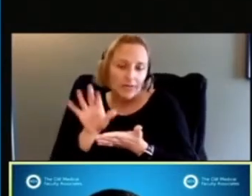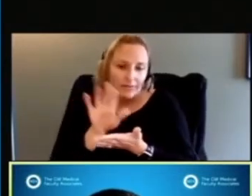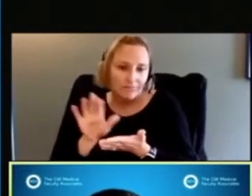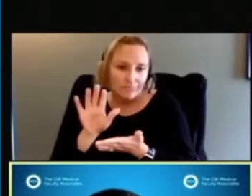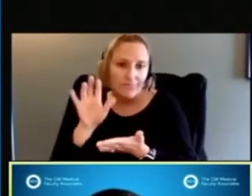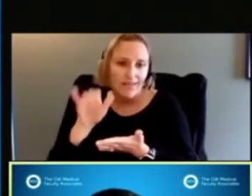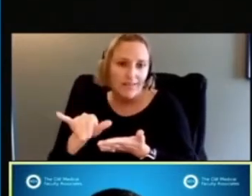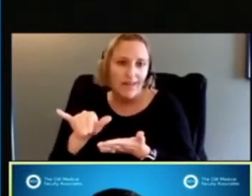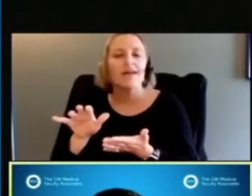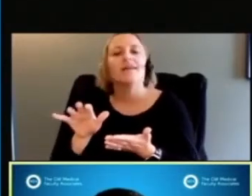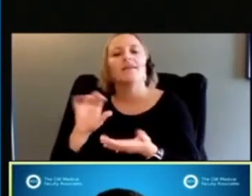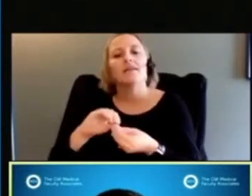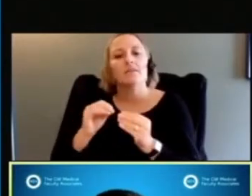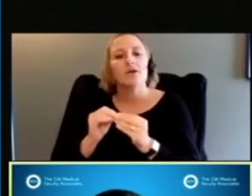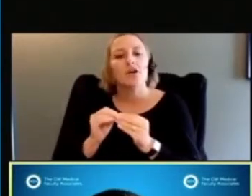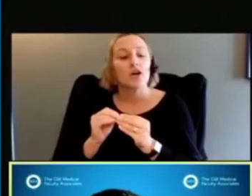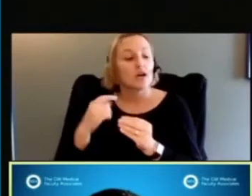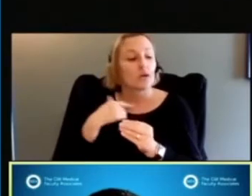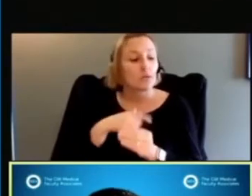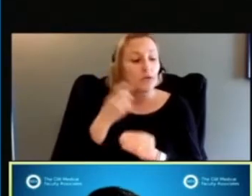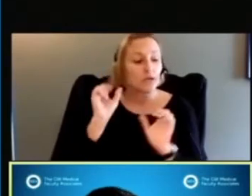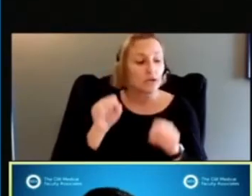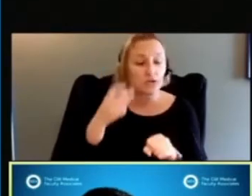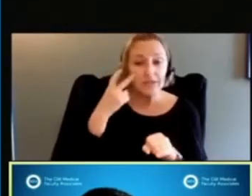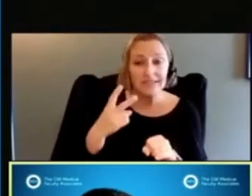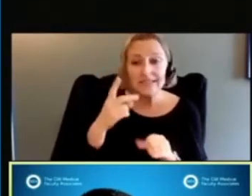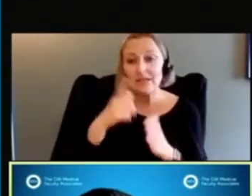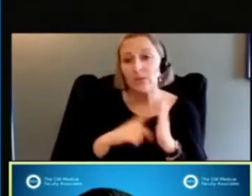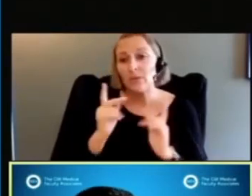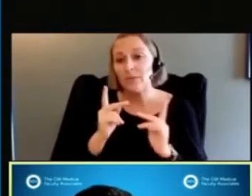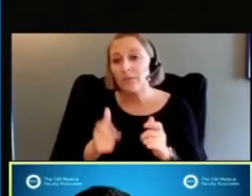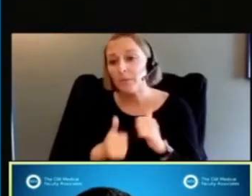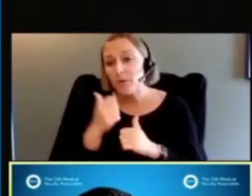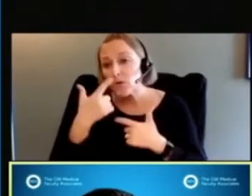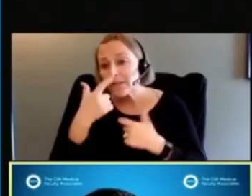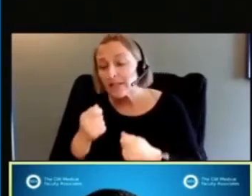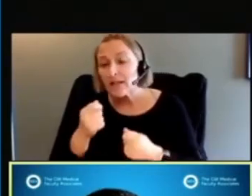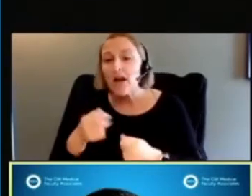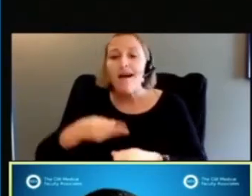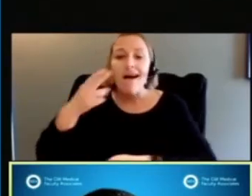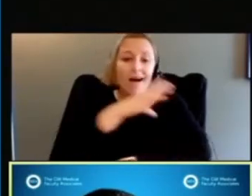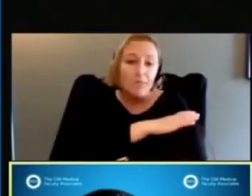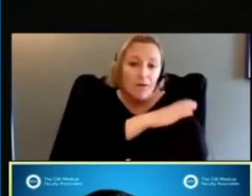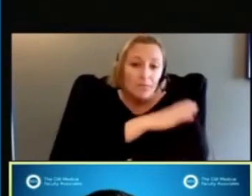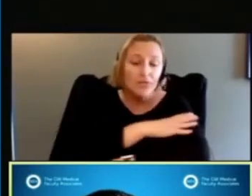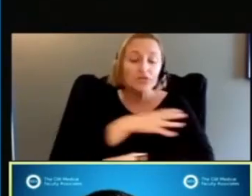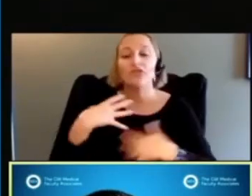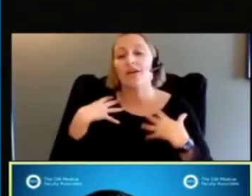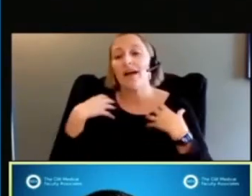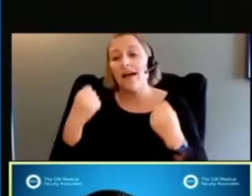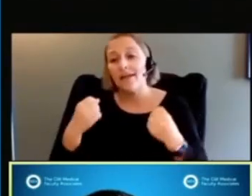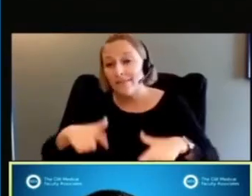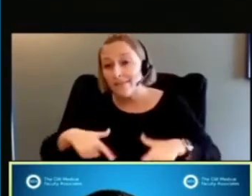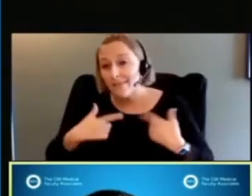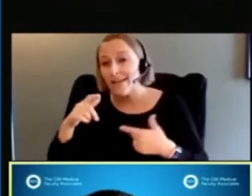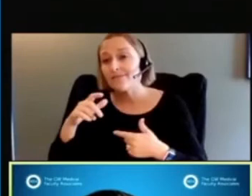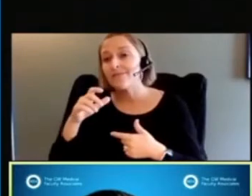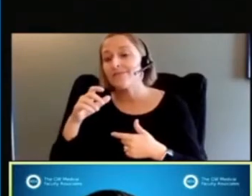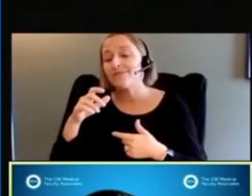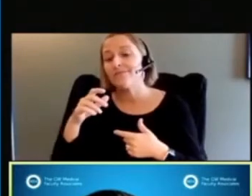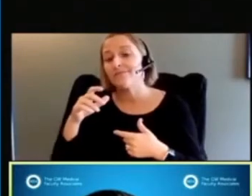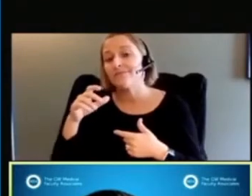were most interested in. Hypertension and healthy lifestyle was definitely at the top.